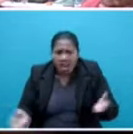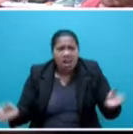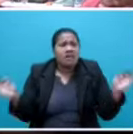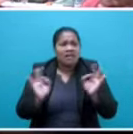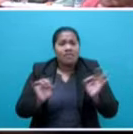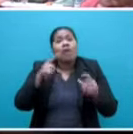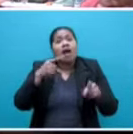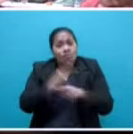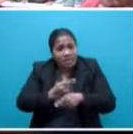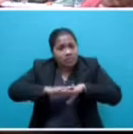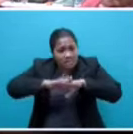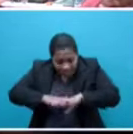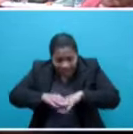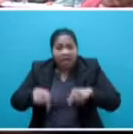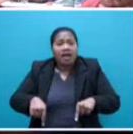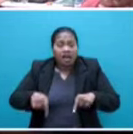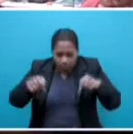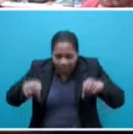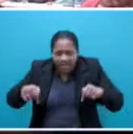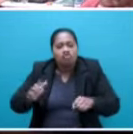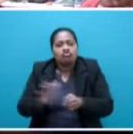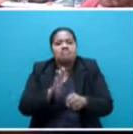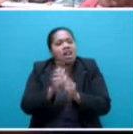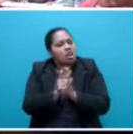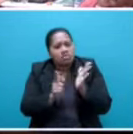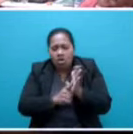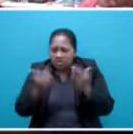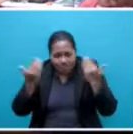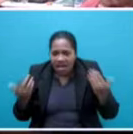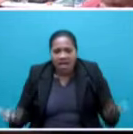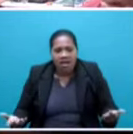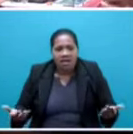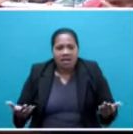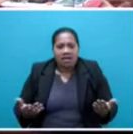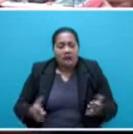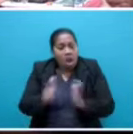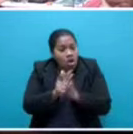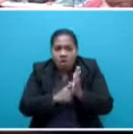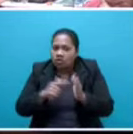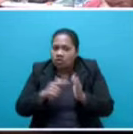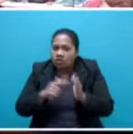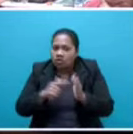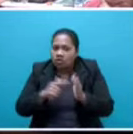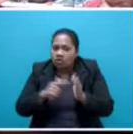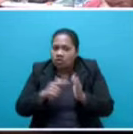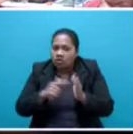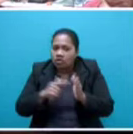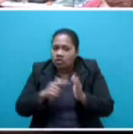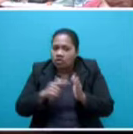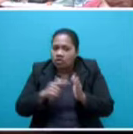sitting. We are here to make laws, Honourable Speaker, and laws take time to be